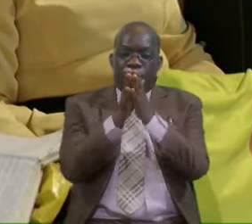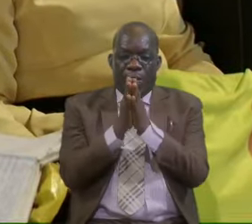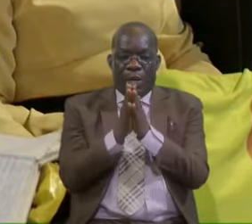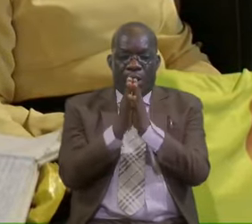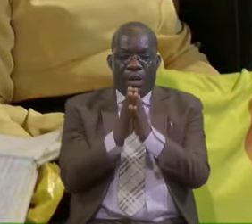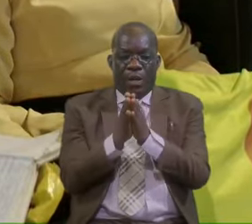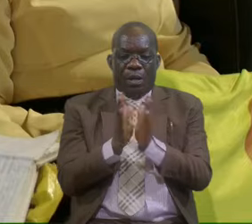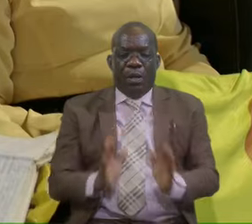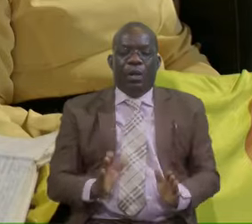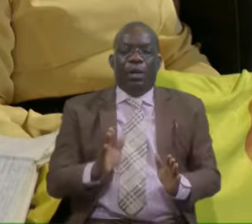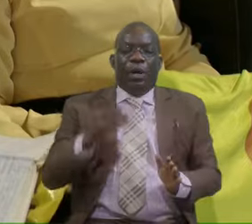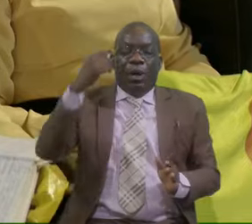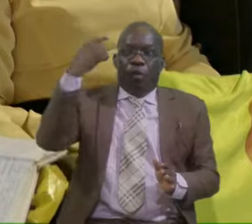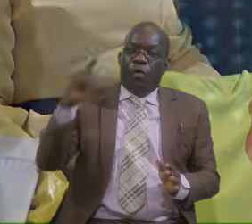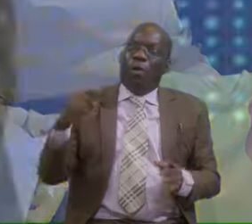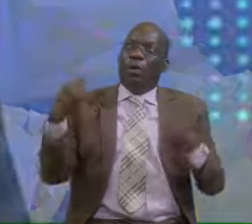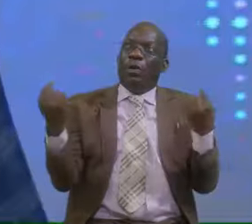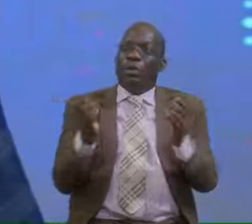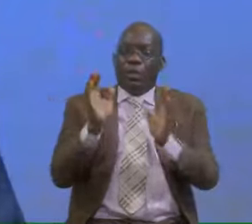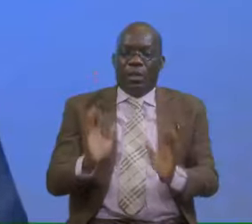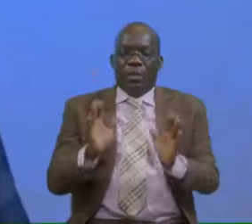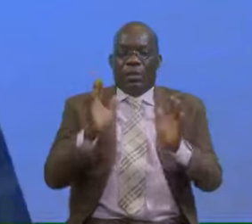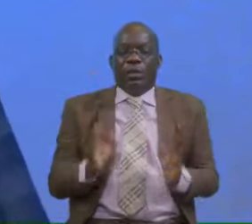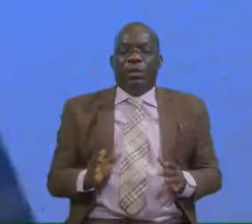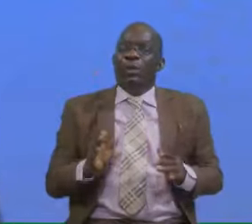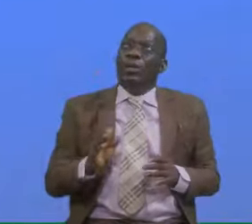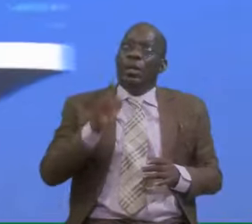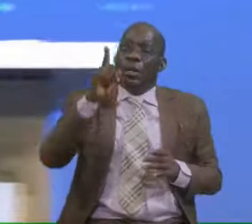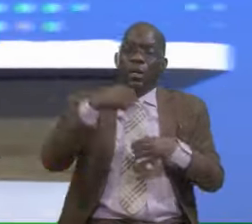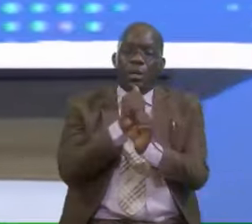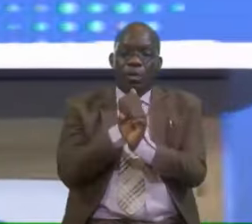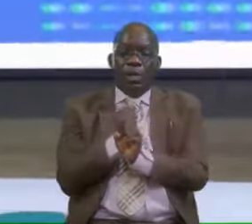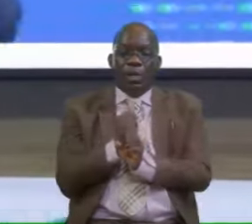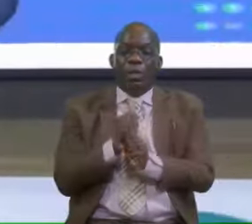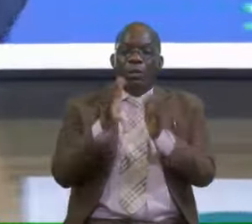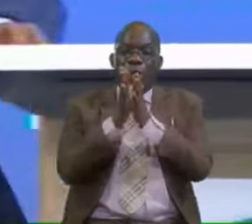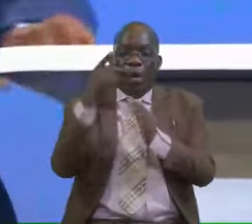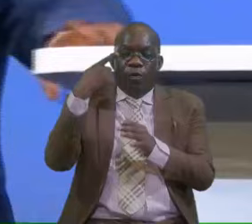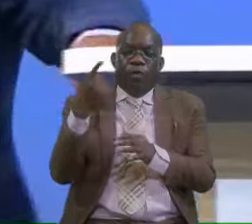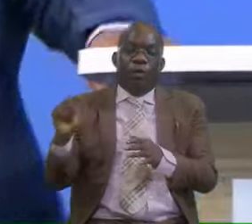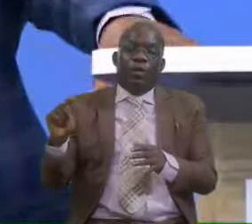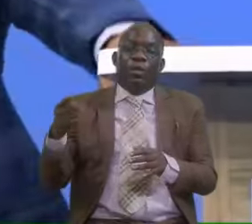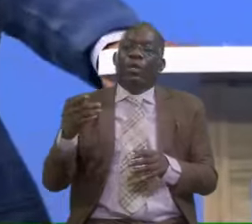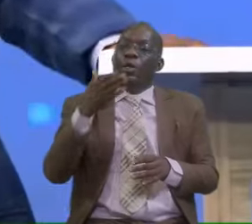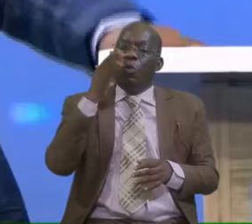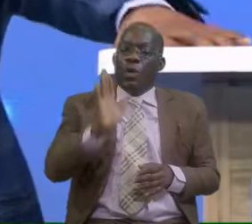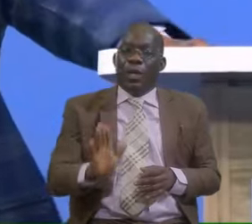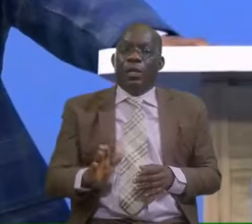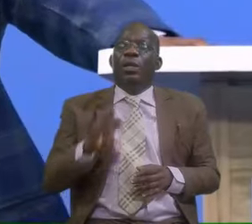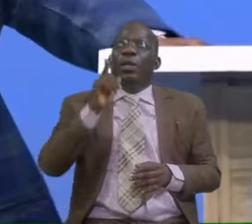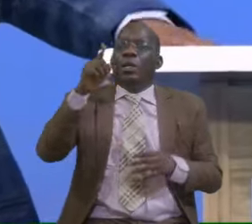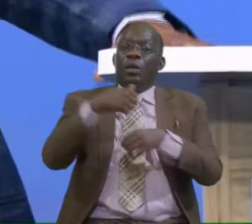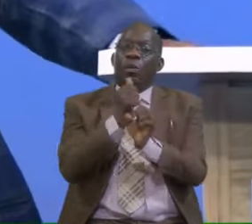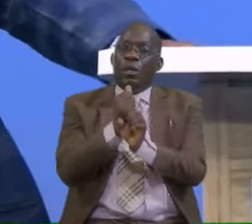made intercession for transgressors. He made intercession for the wicked. He made intercession for the